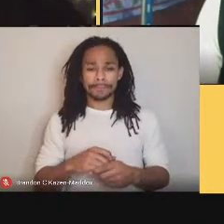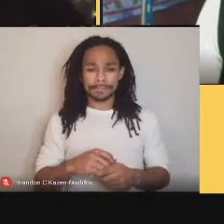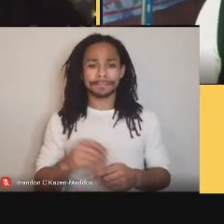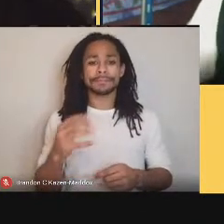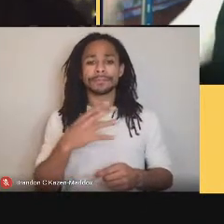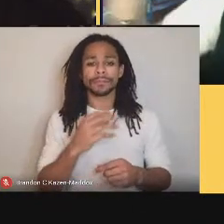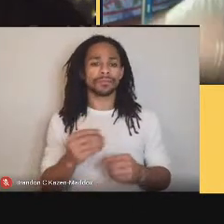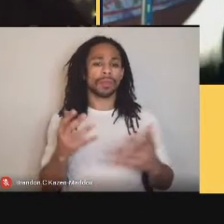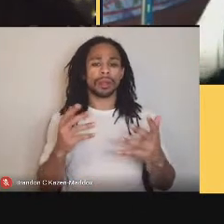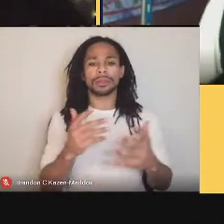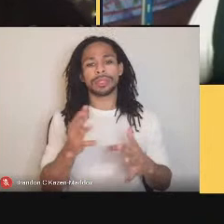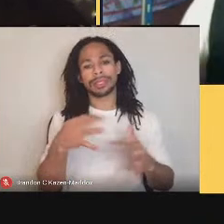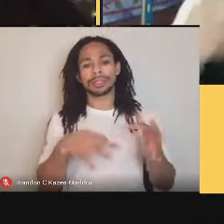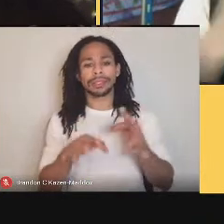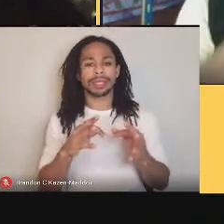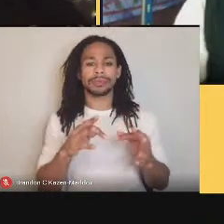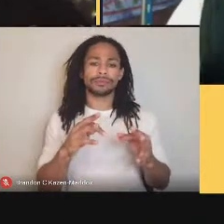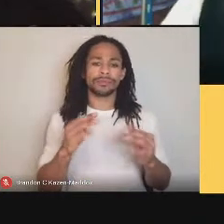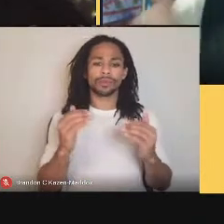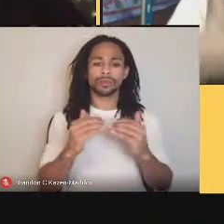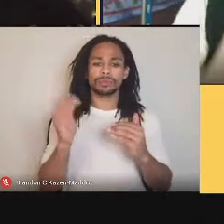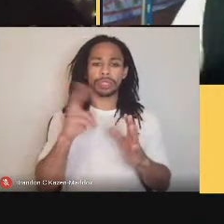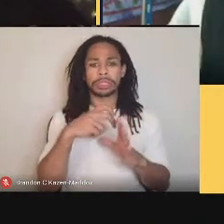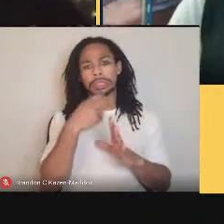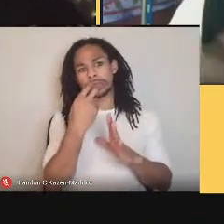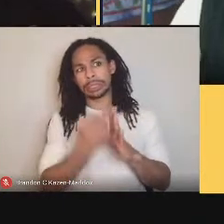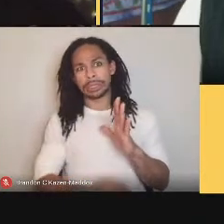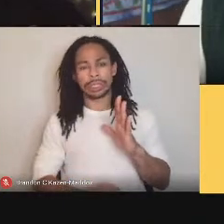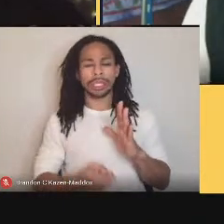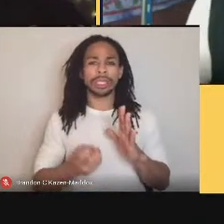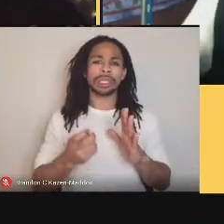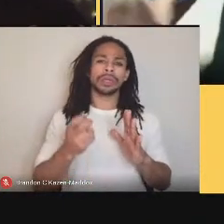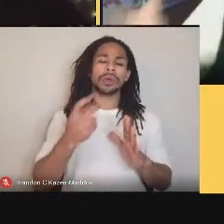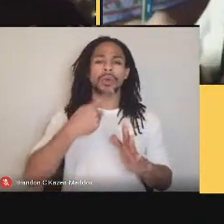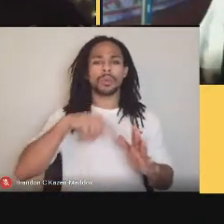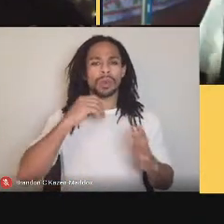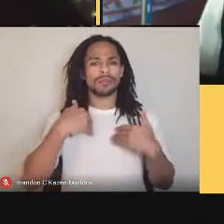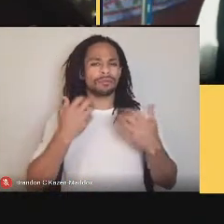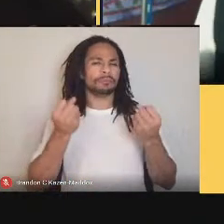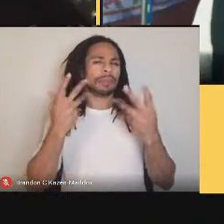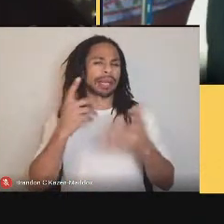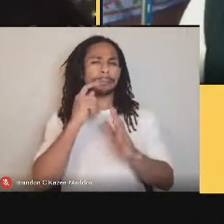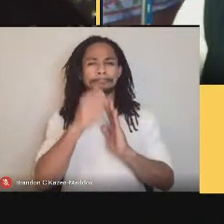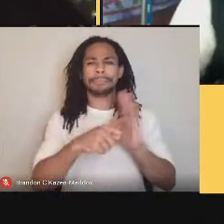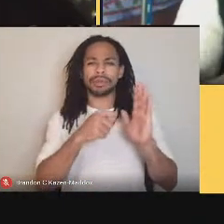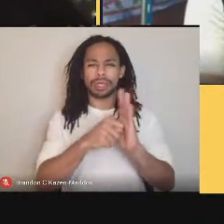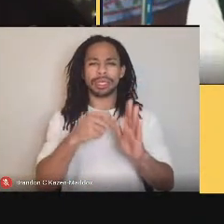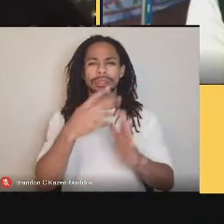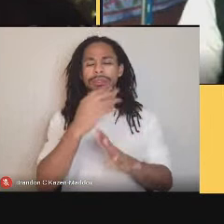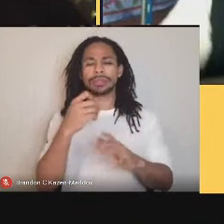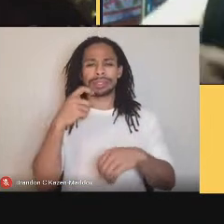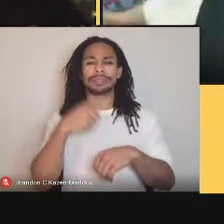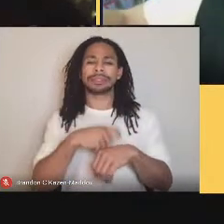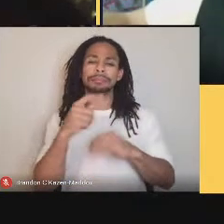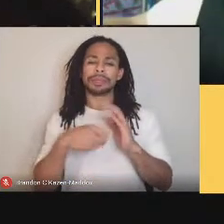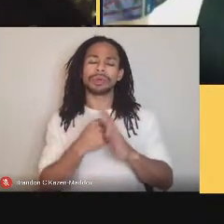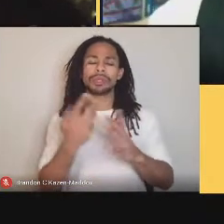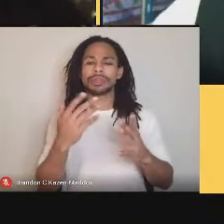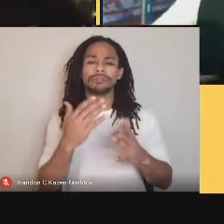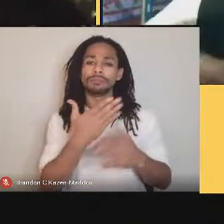Without getting too much into the world, I mean, we have so many different periods and eras of music, and they all had their own purpose, all starting from religion